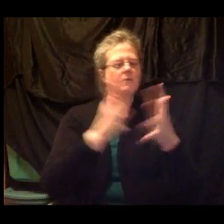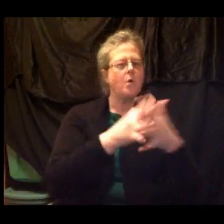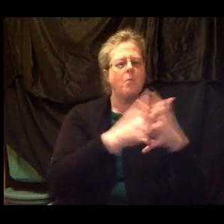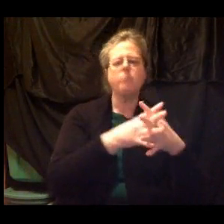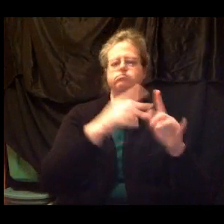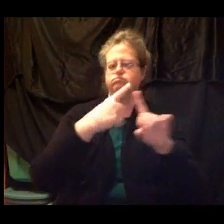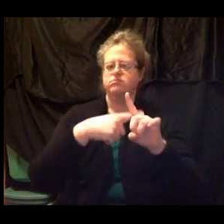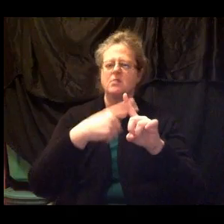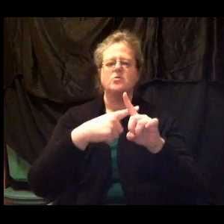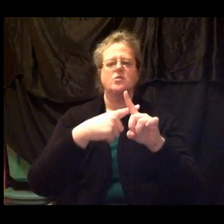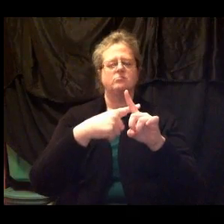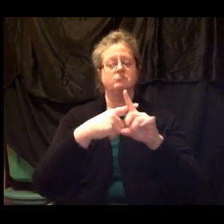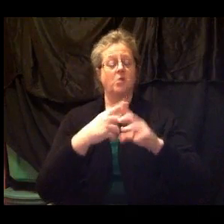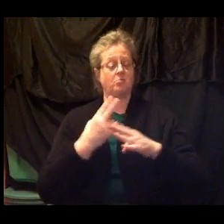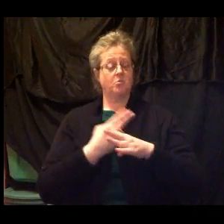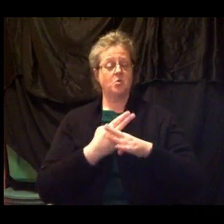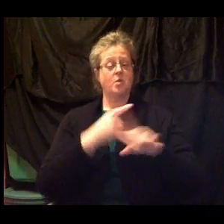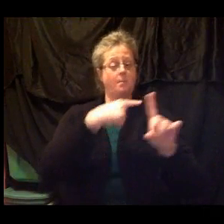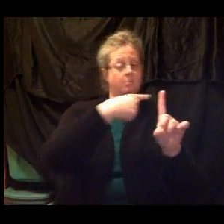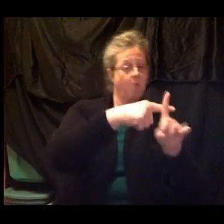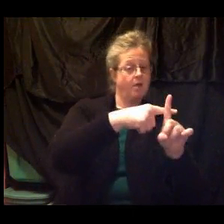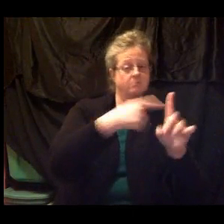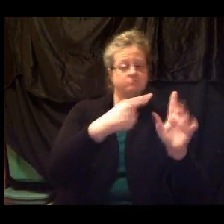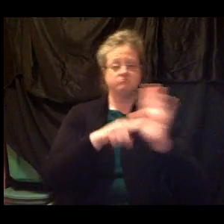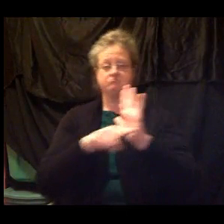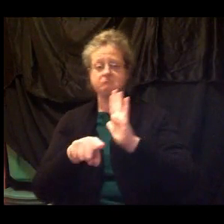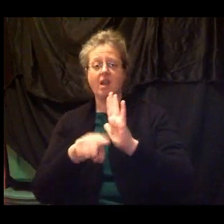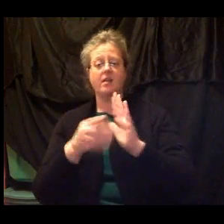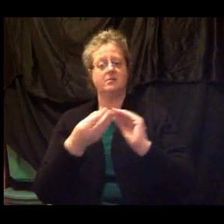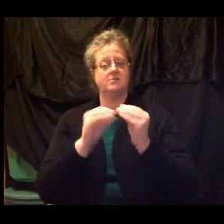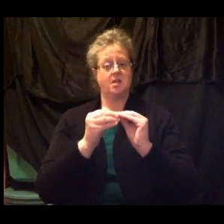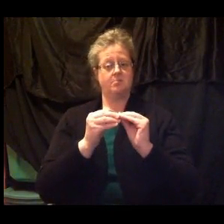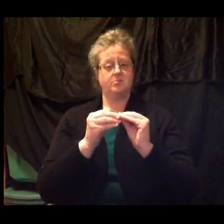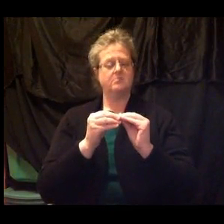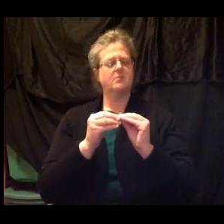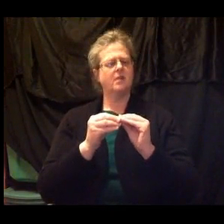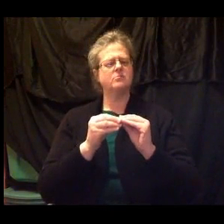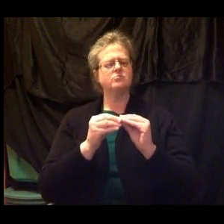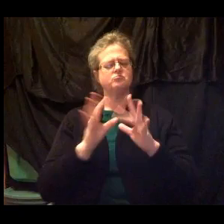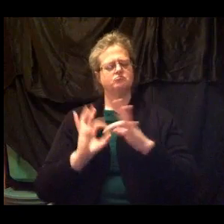use positive and negative numbers, and they're associated with a number line.